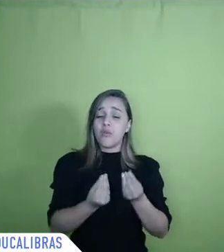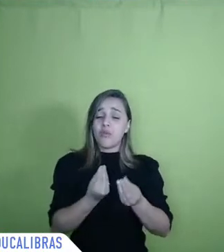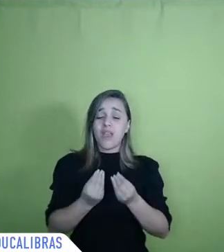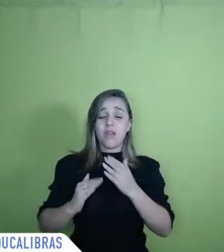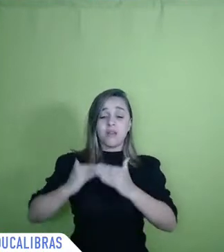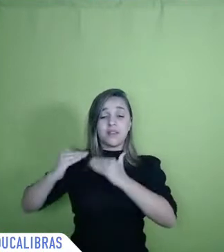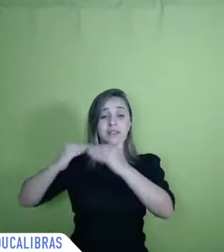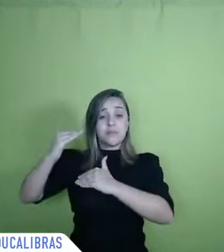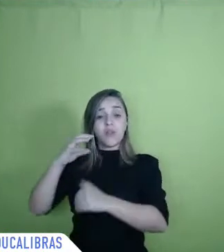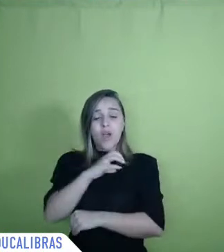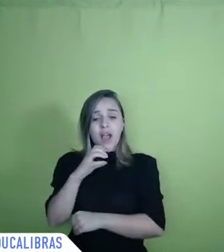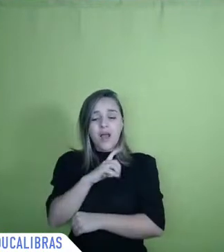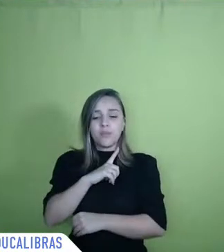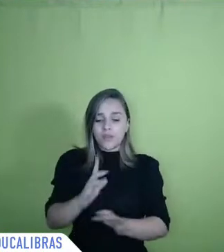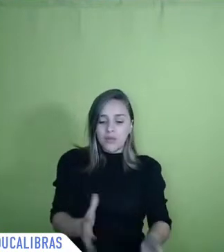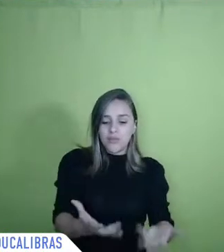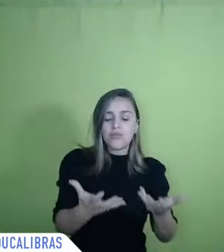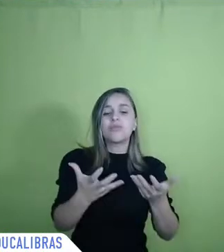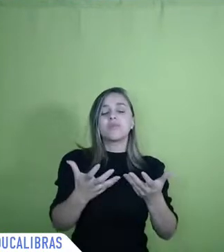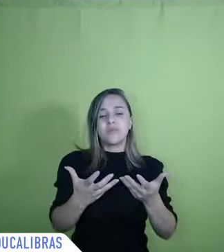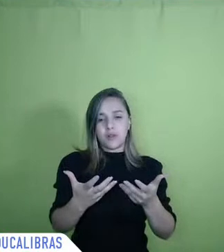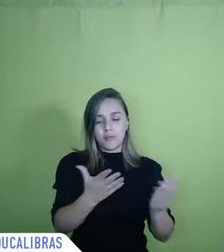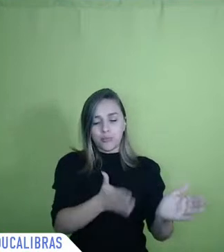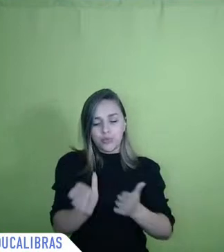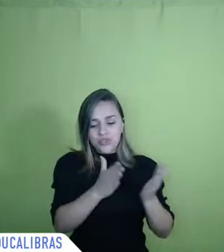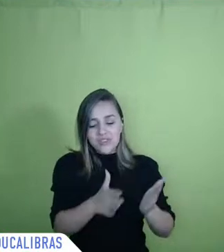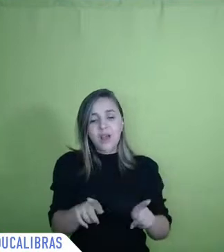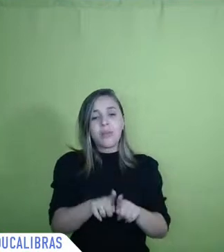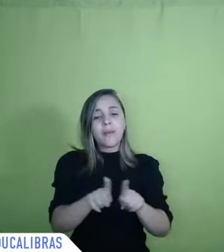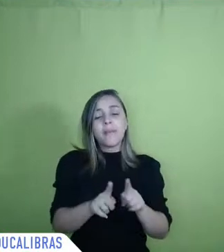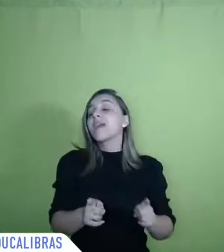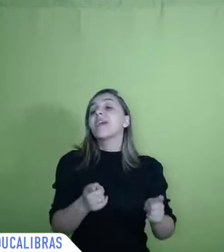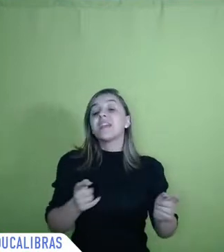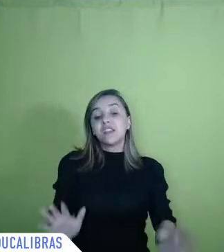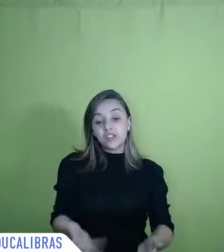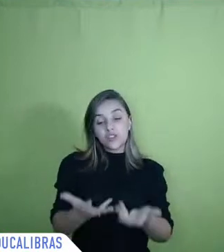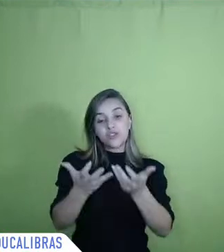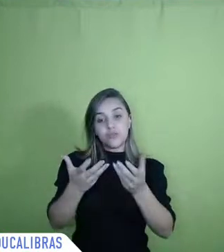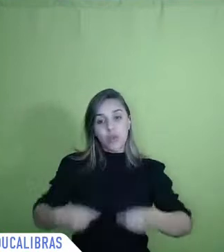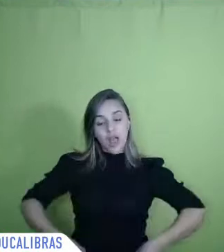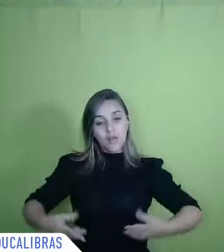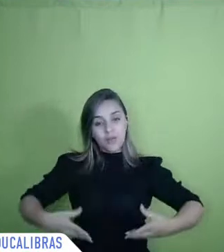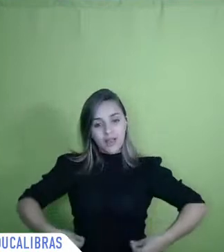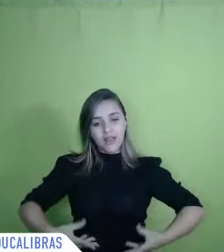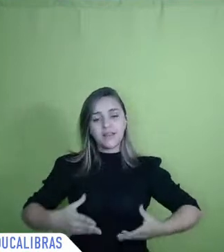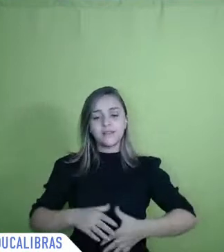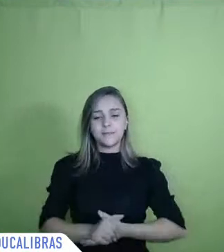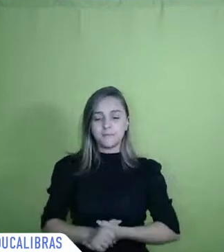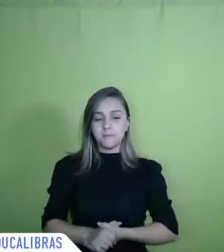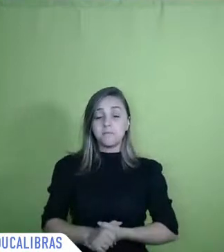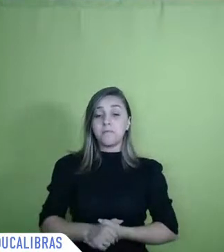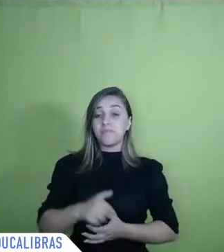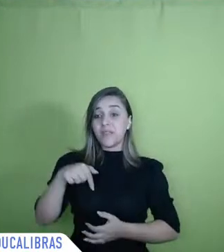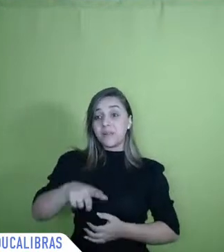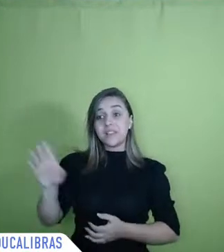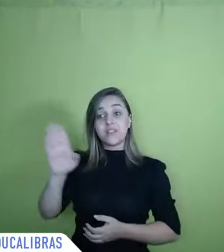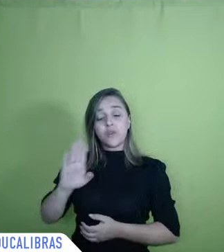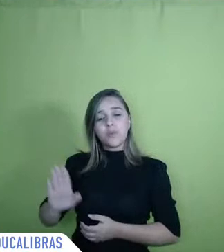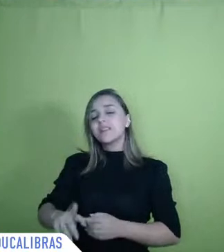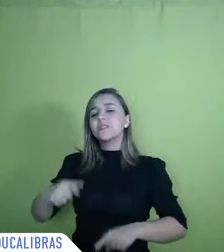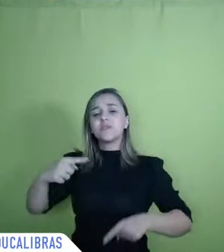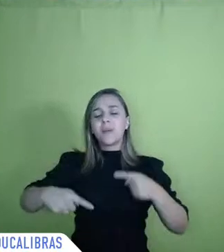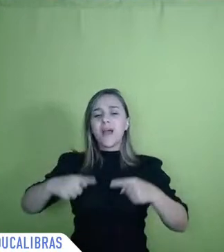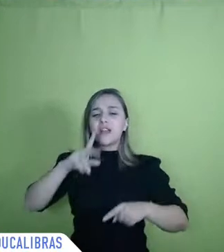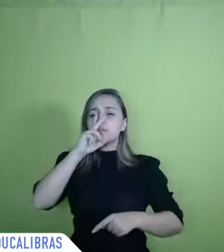faster pace of stimulation of production and consumption, and there is a not very